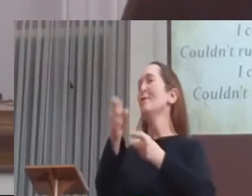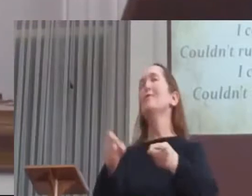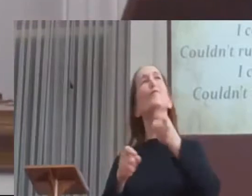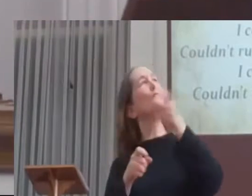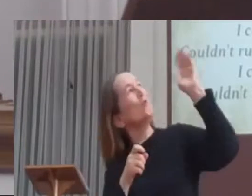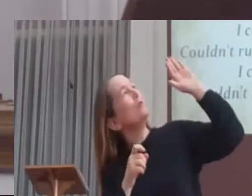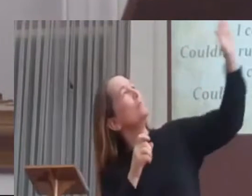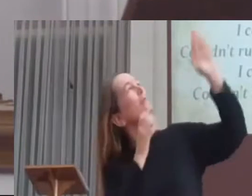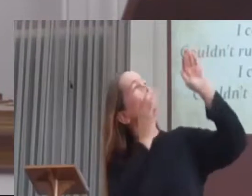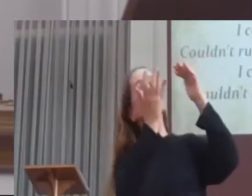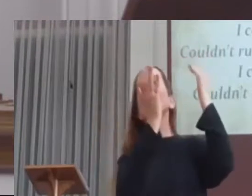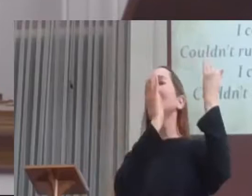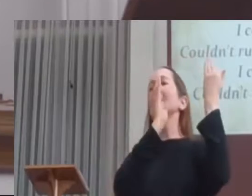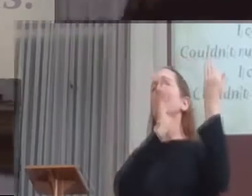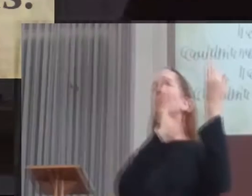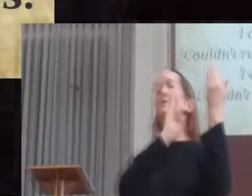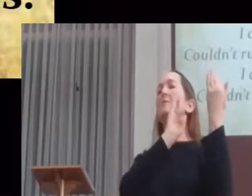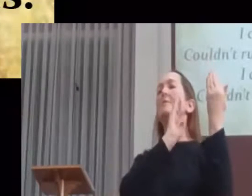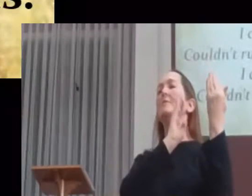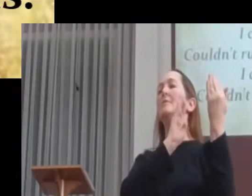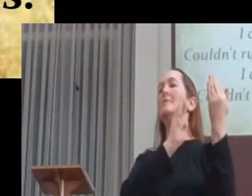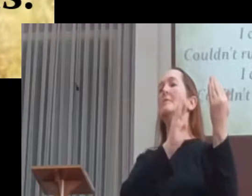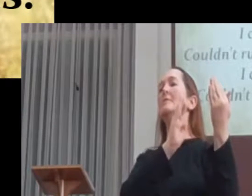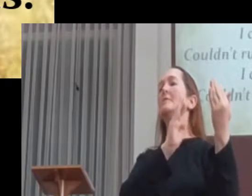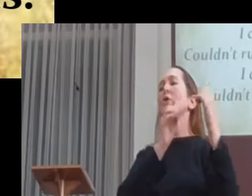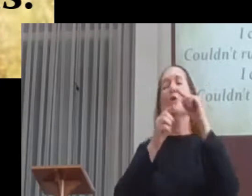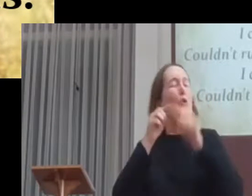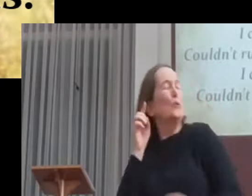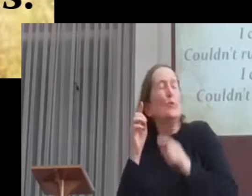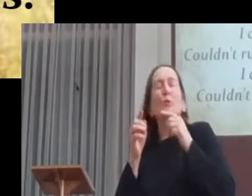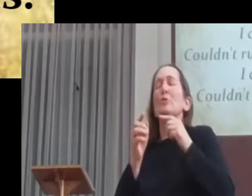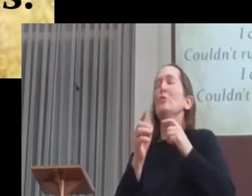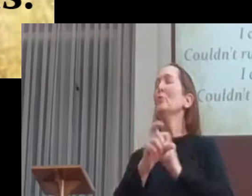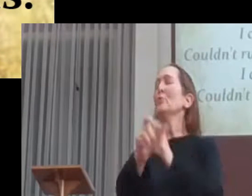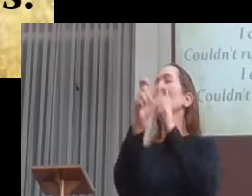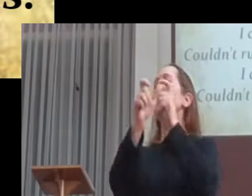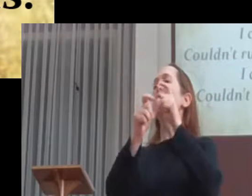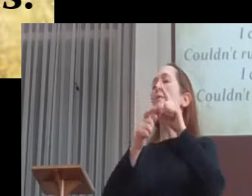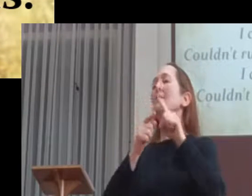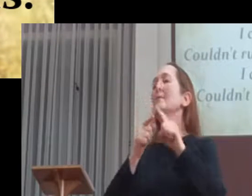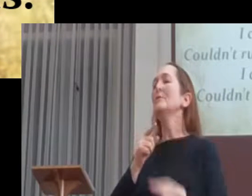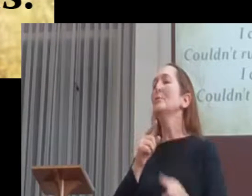I couldn't run, couldn't run from his presence.